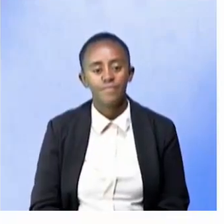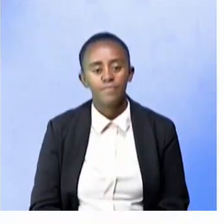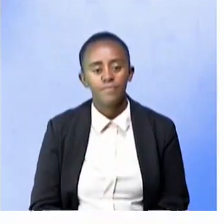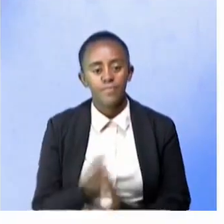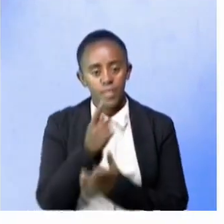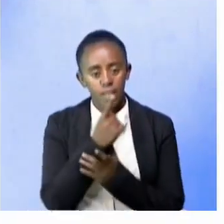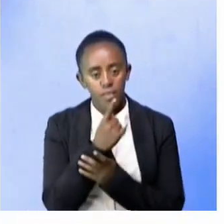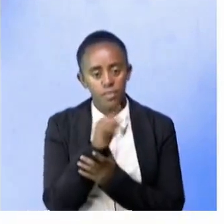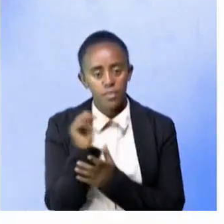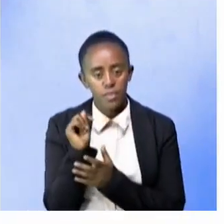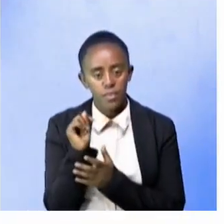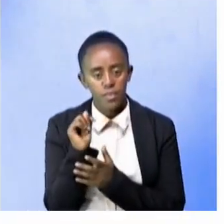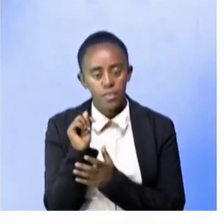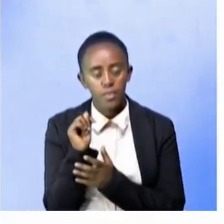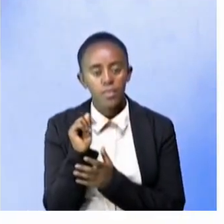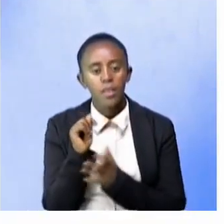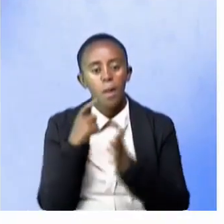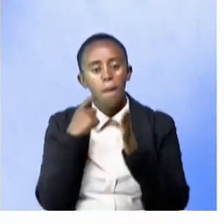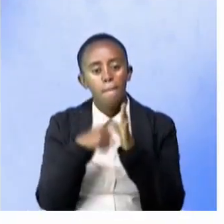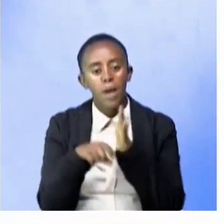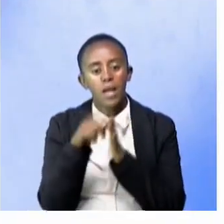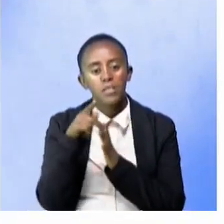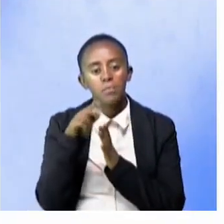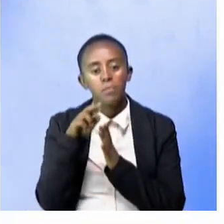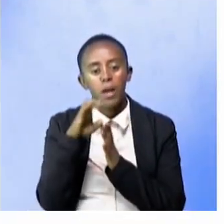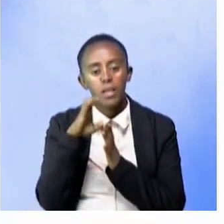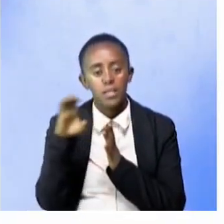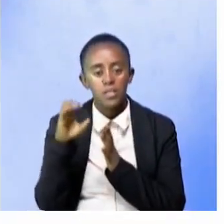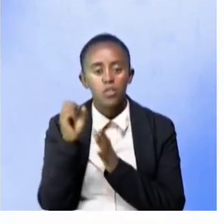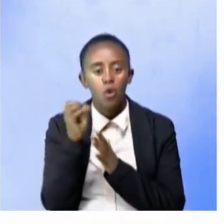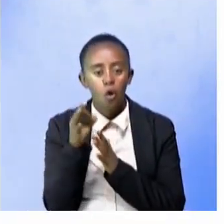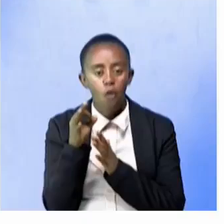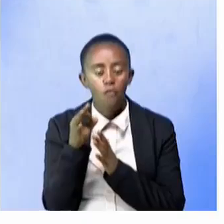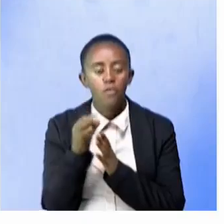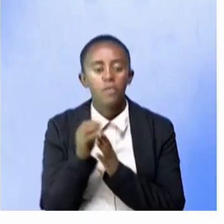The price of